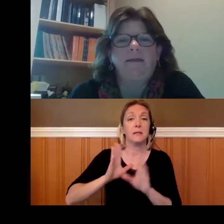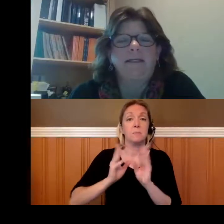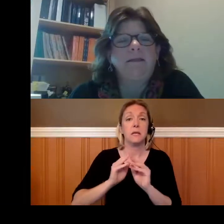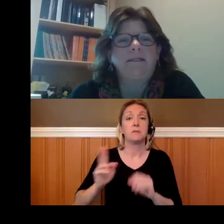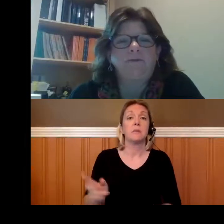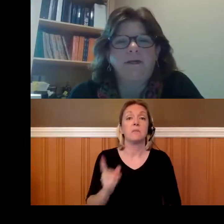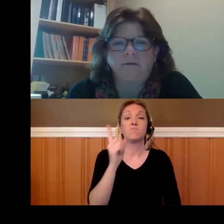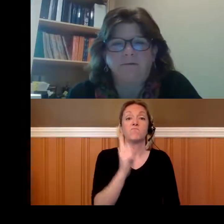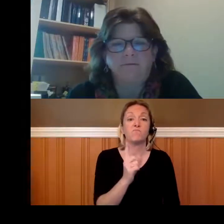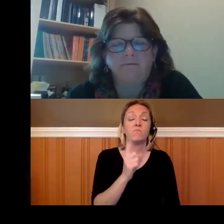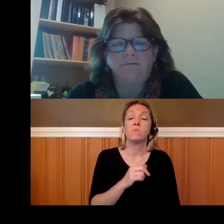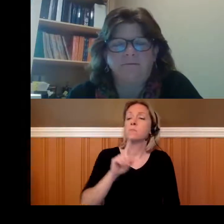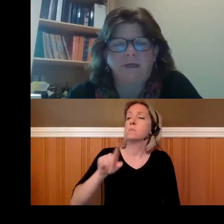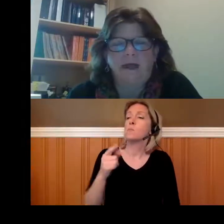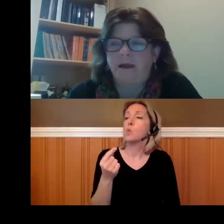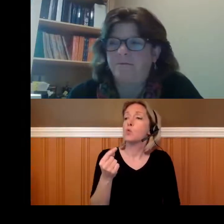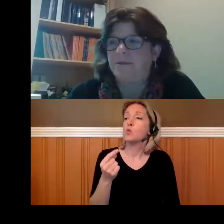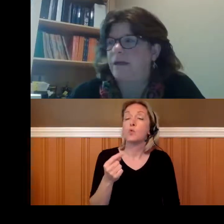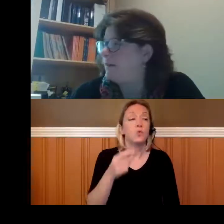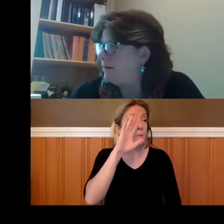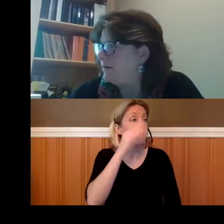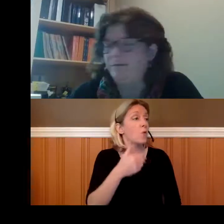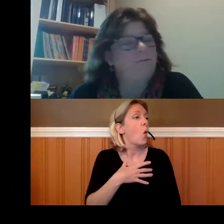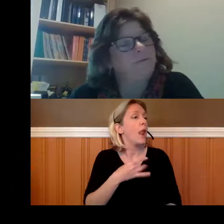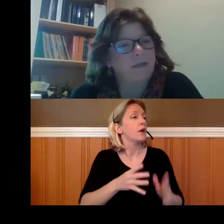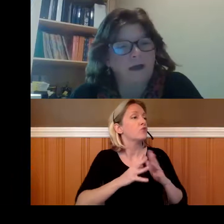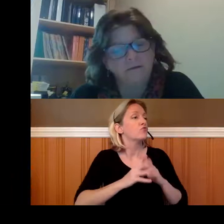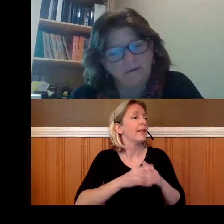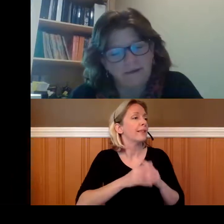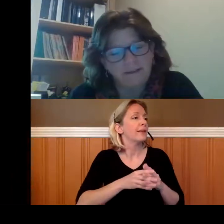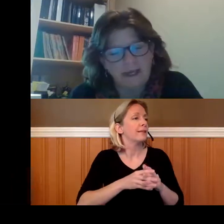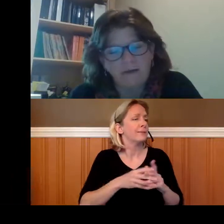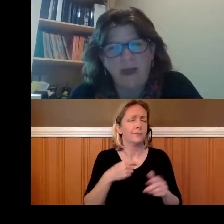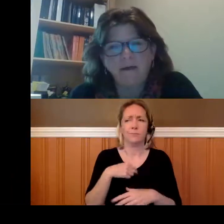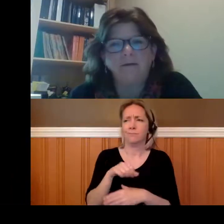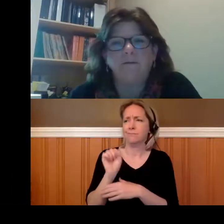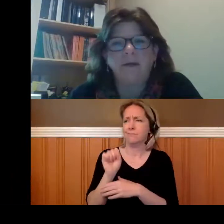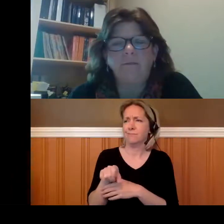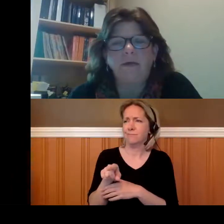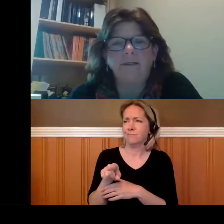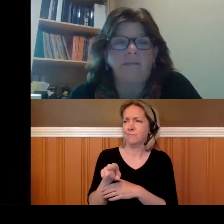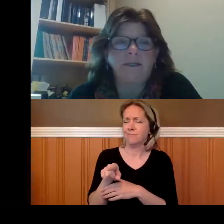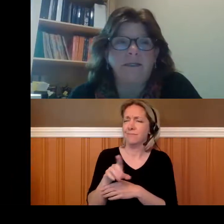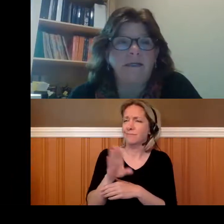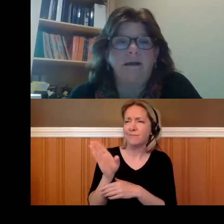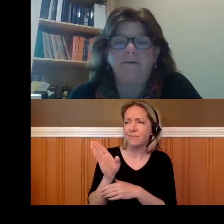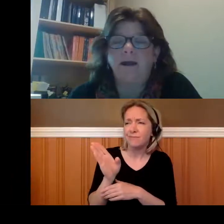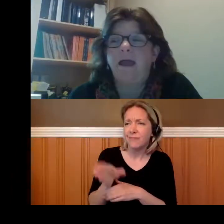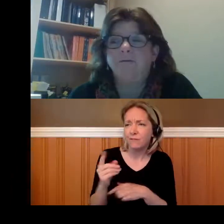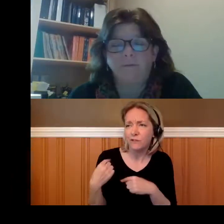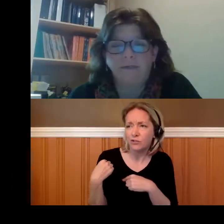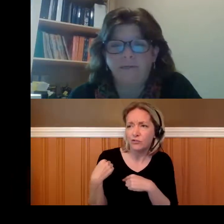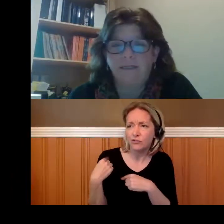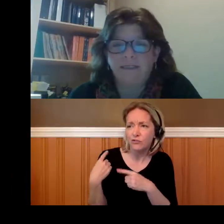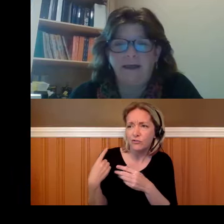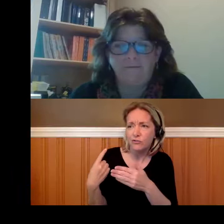to wrestle. And I was sat there, and I was kind of taken aback a little bit because my son had never, ever wrestled in his